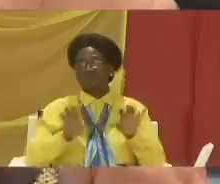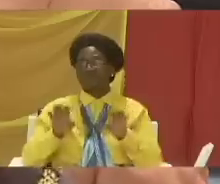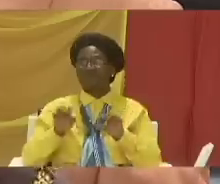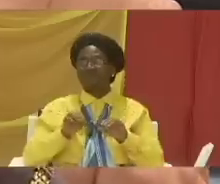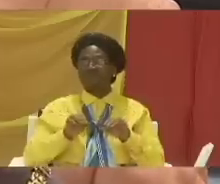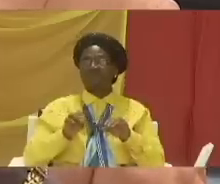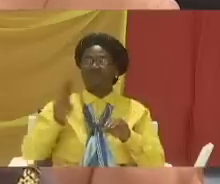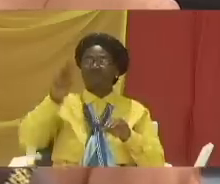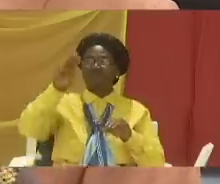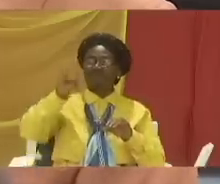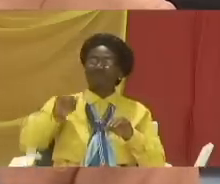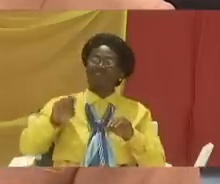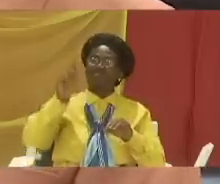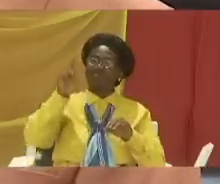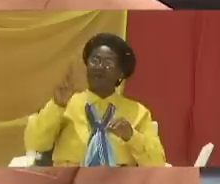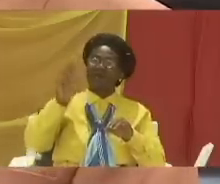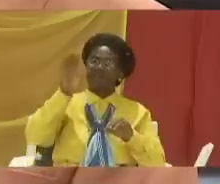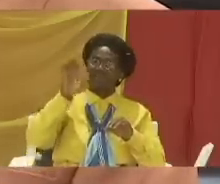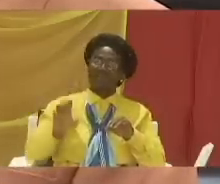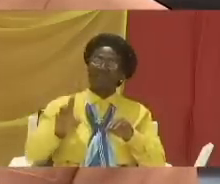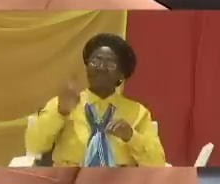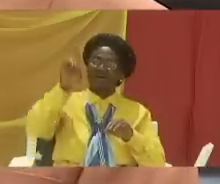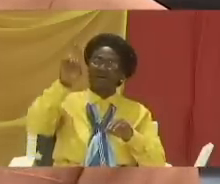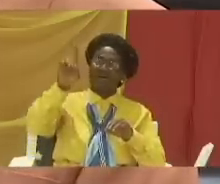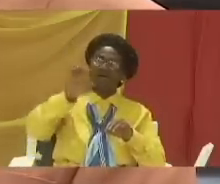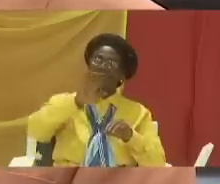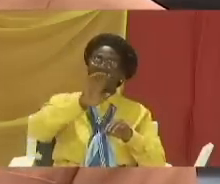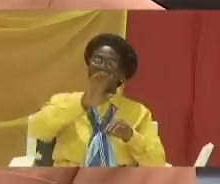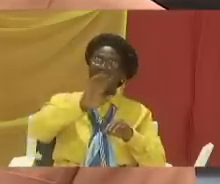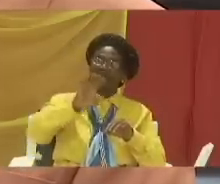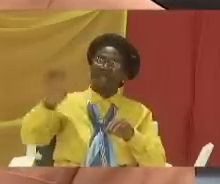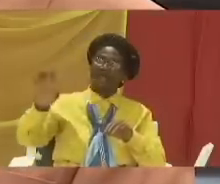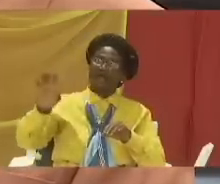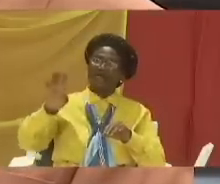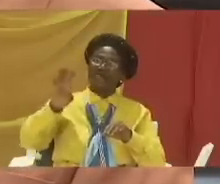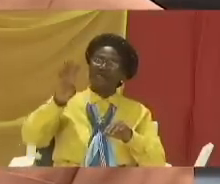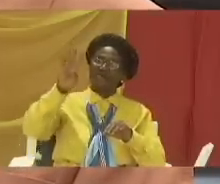Mark chapter 1 from verse 40 to 45. Mark 1, 40 to